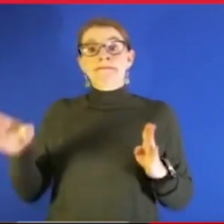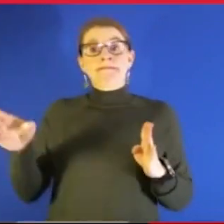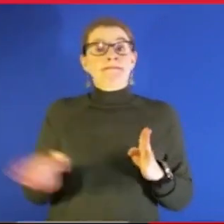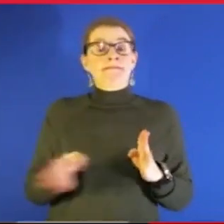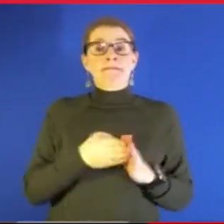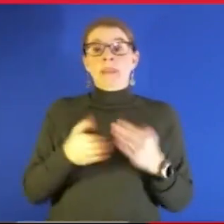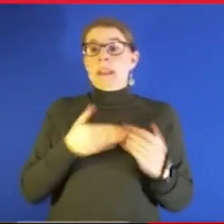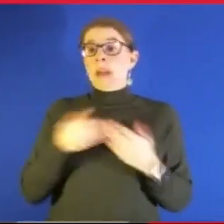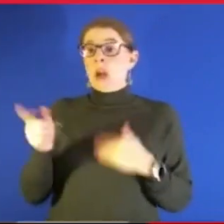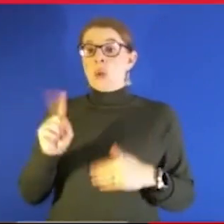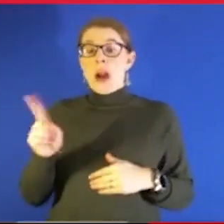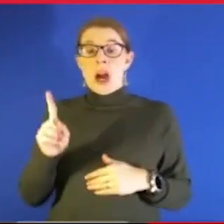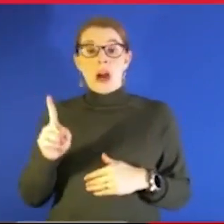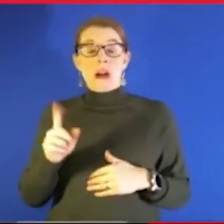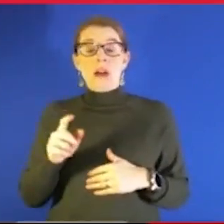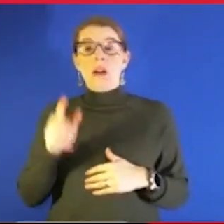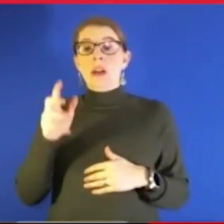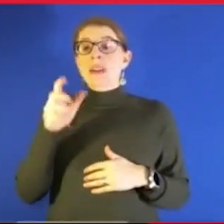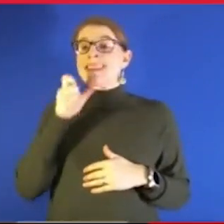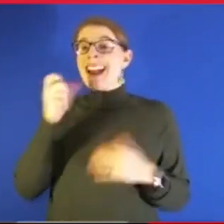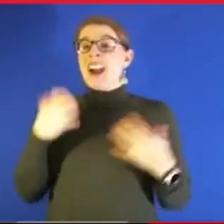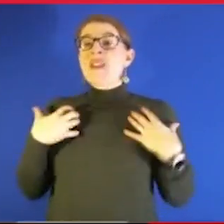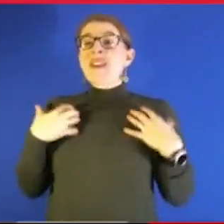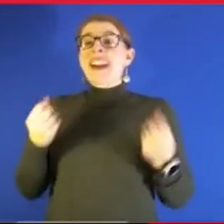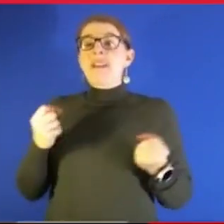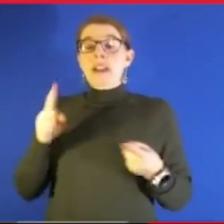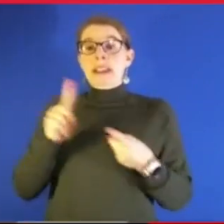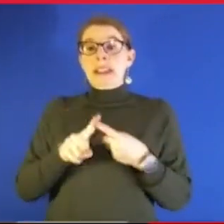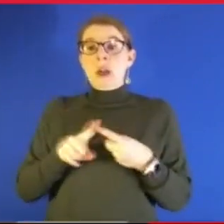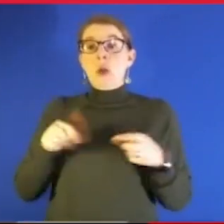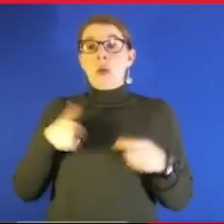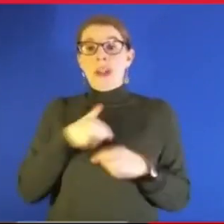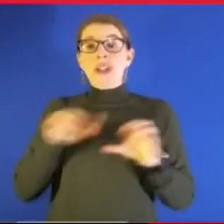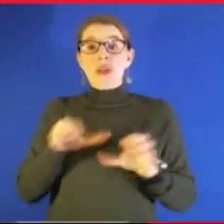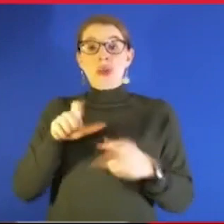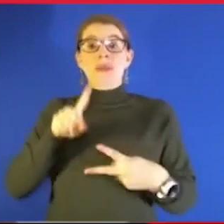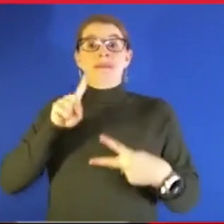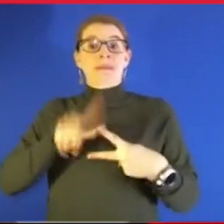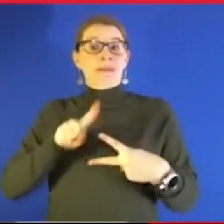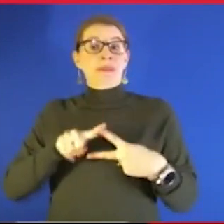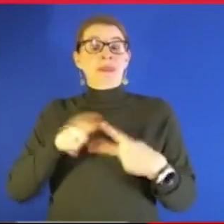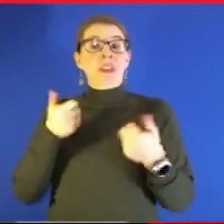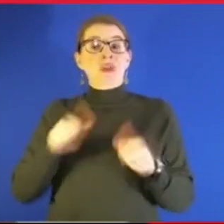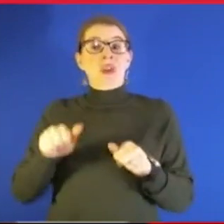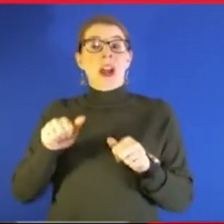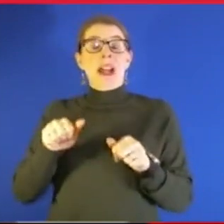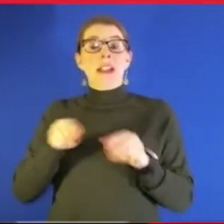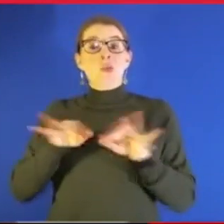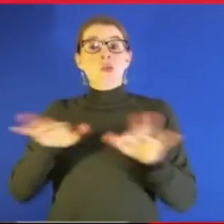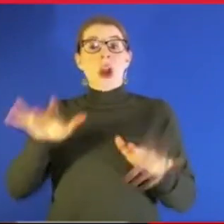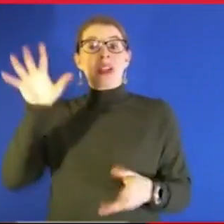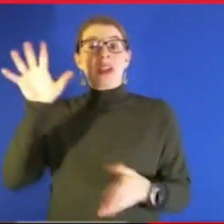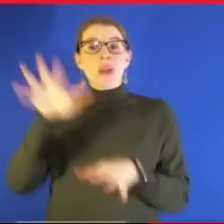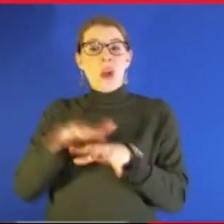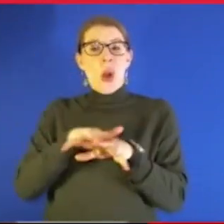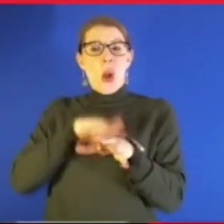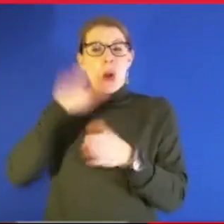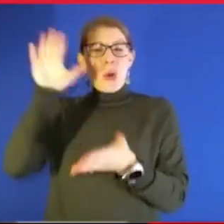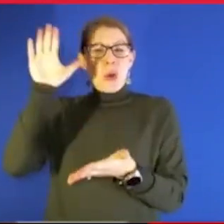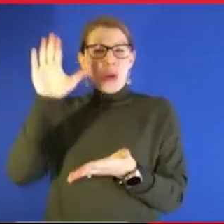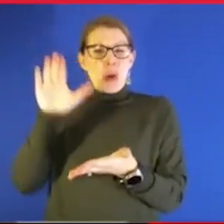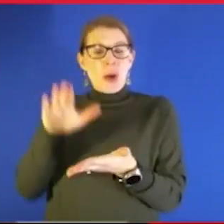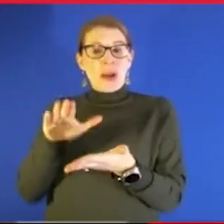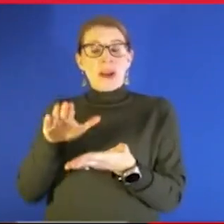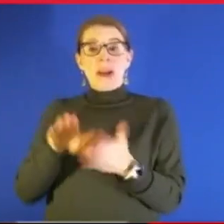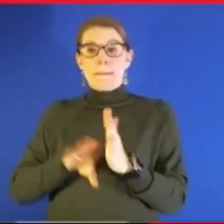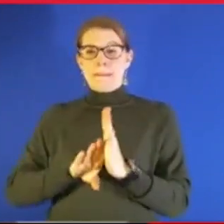they're not going to recover until we do two things. Number one, we try to slow the spread, right, and hope for this peak that